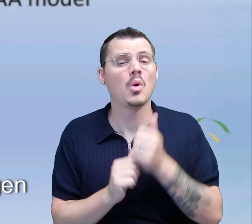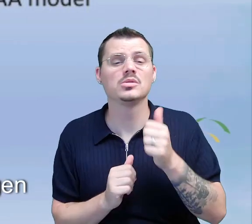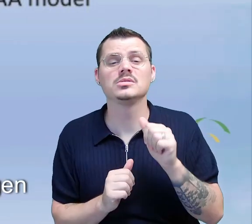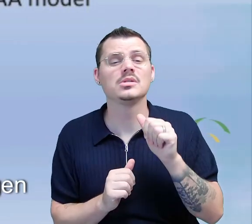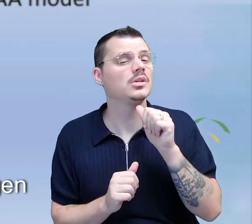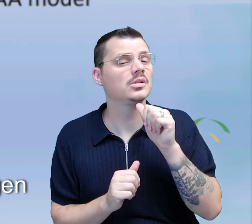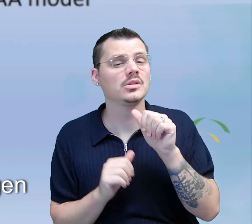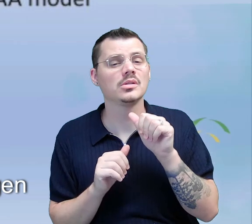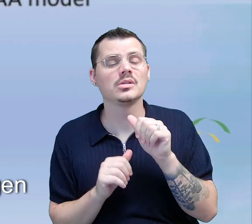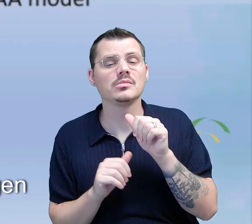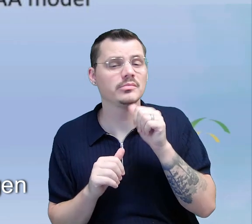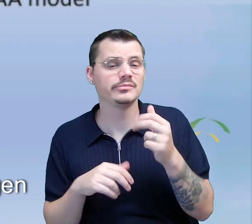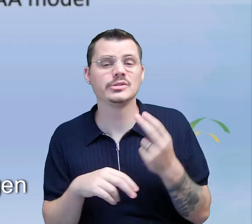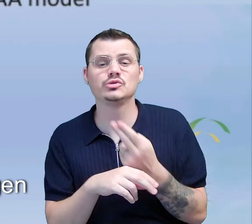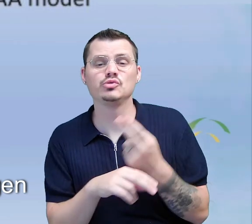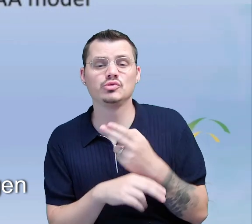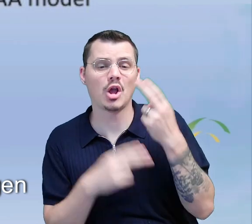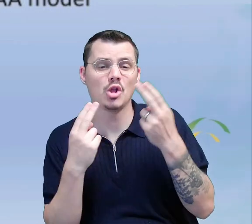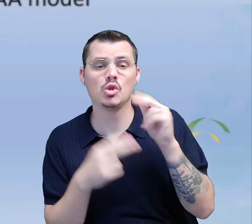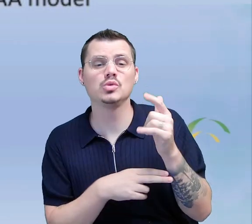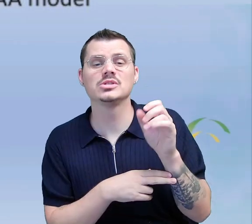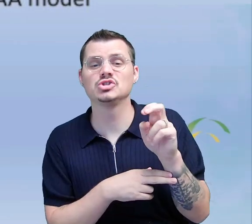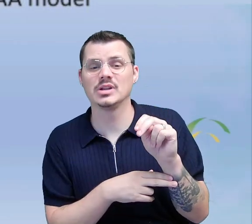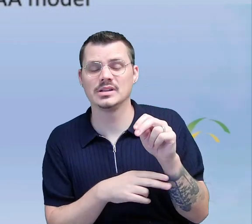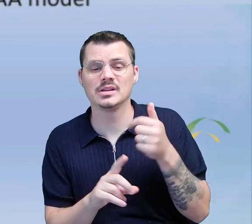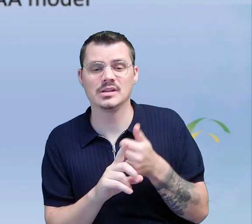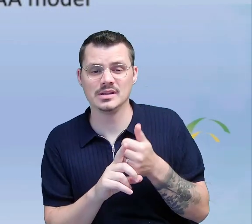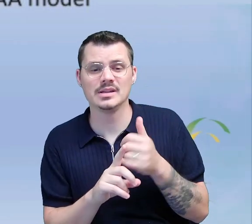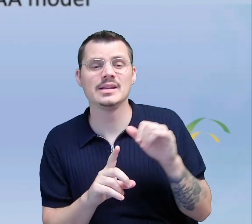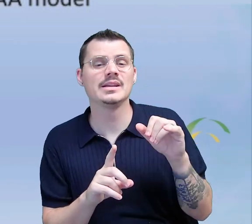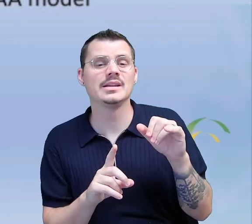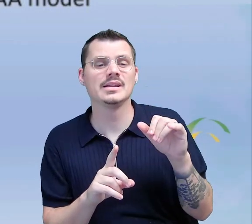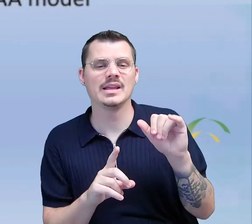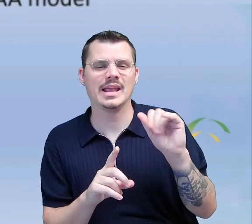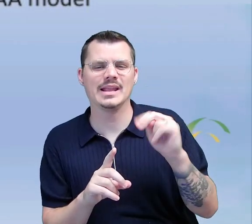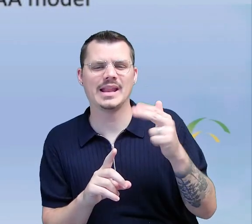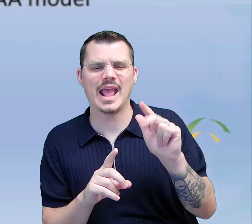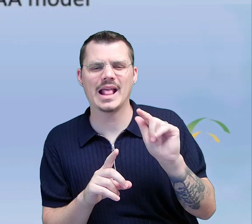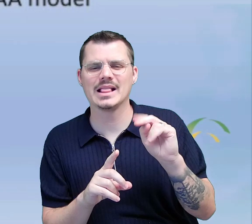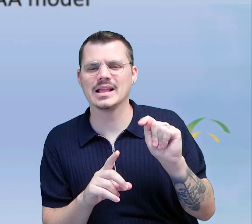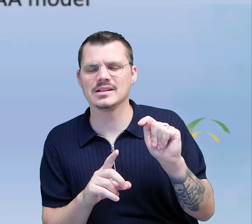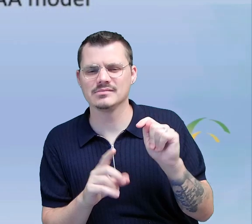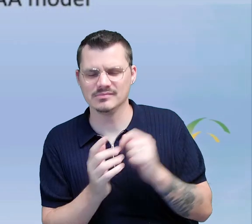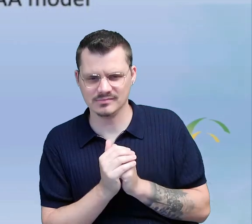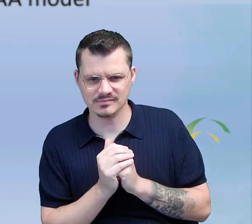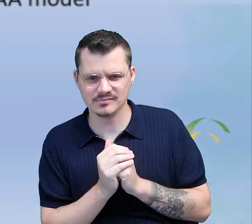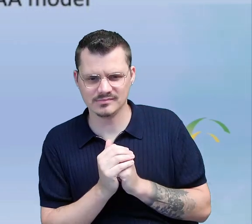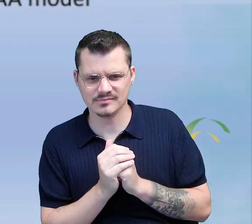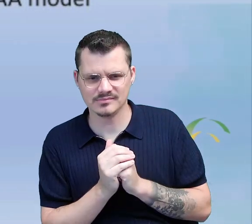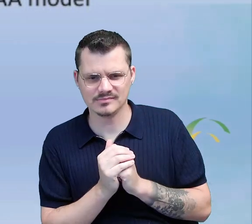The most commonly misused hallucinogen is inhalants, and